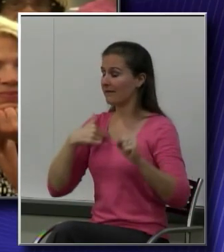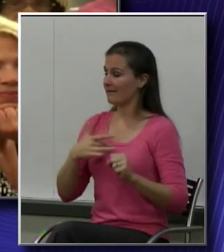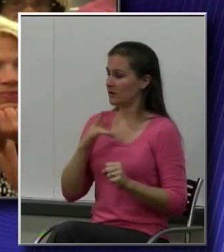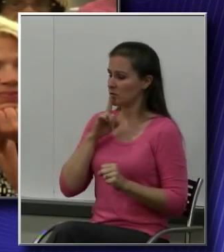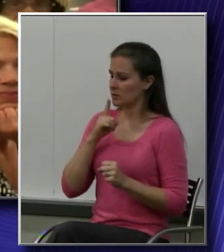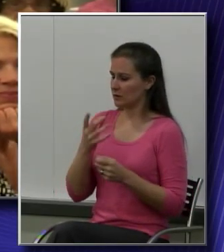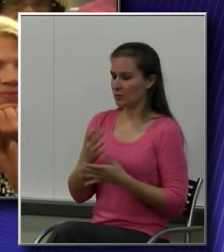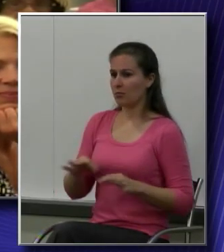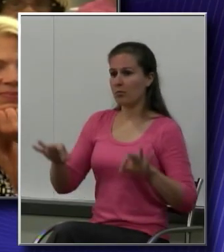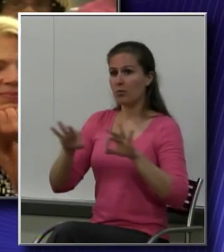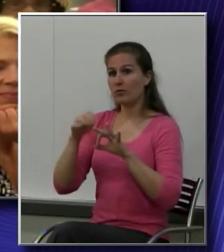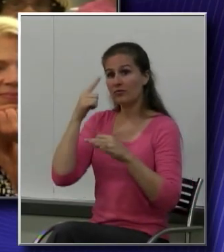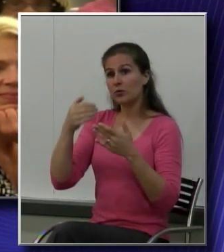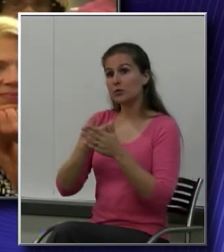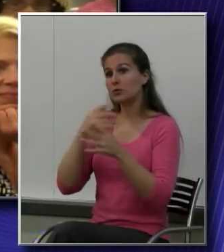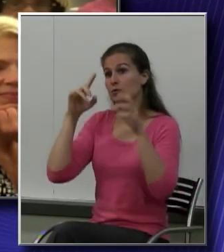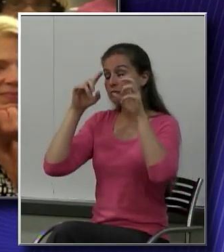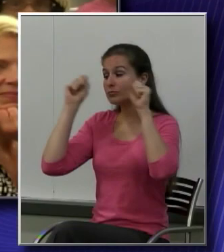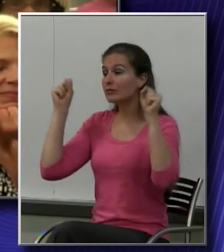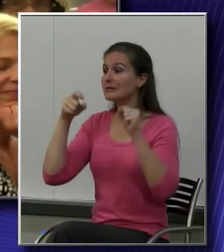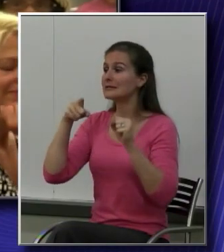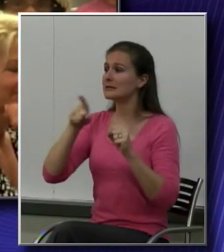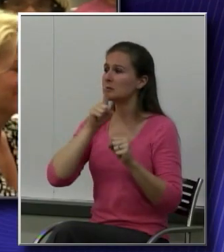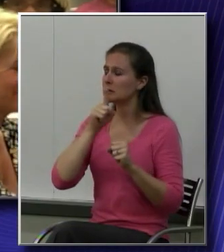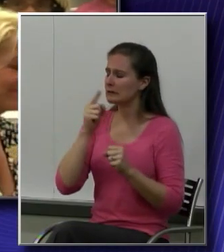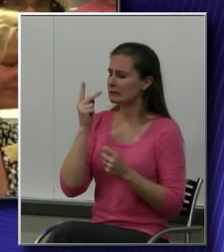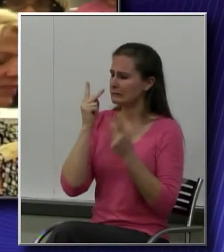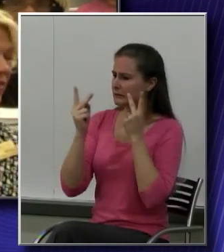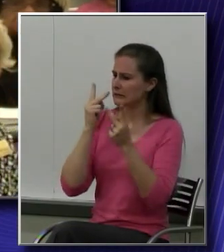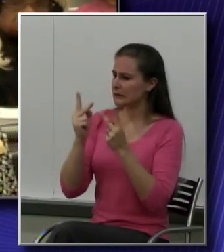it a priority to access the efficiency